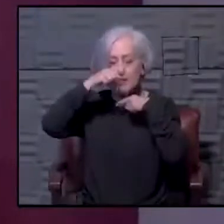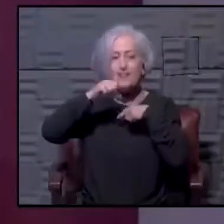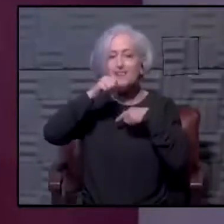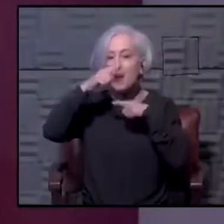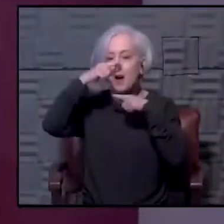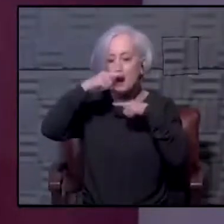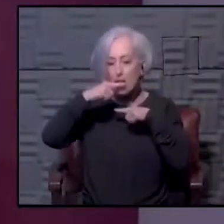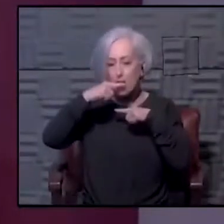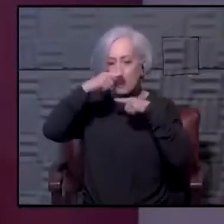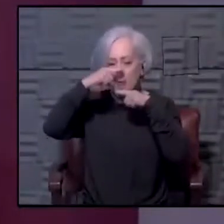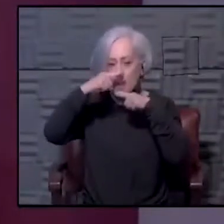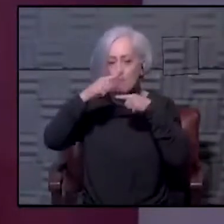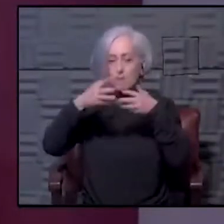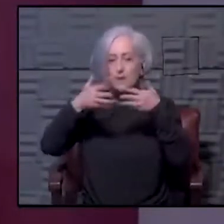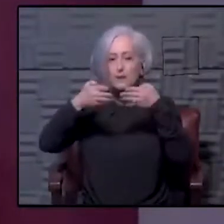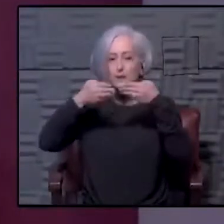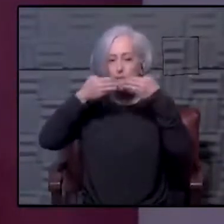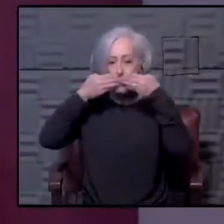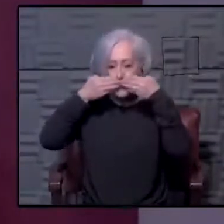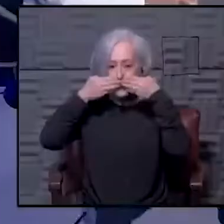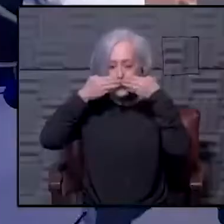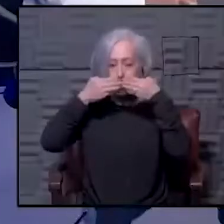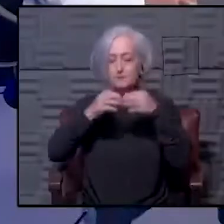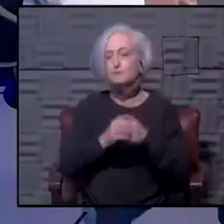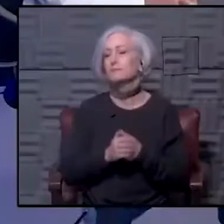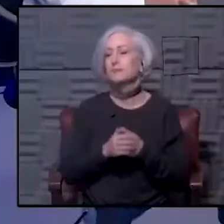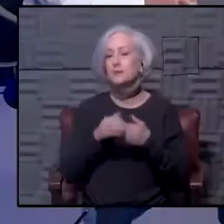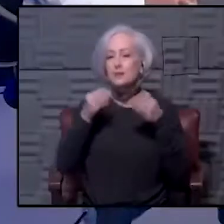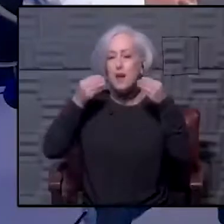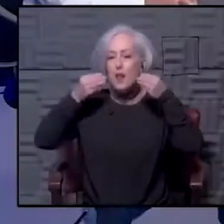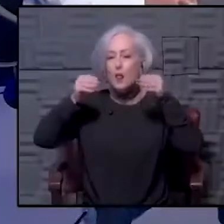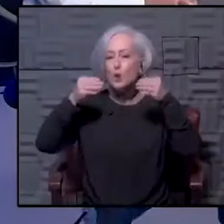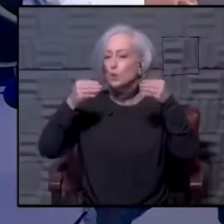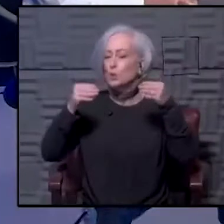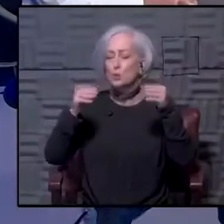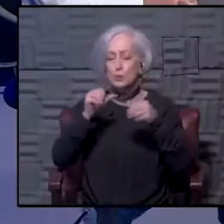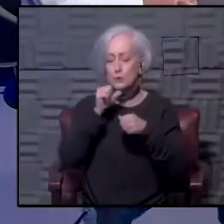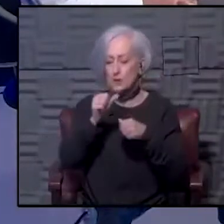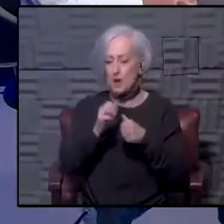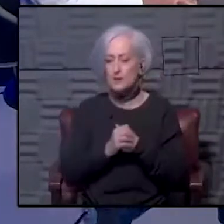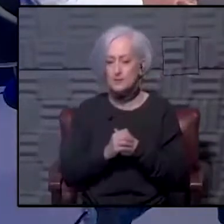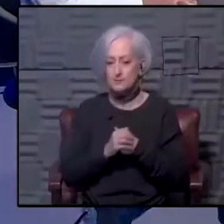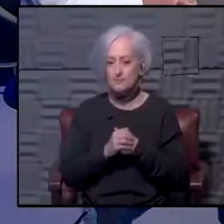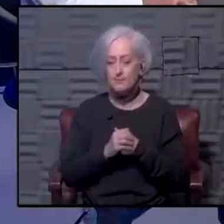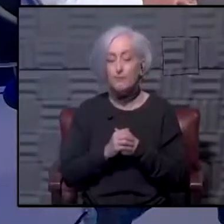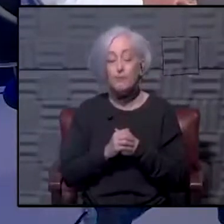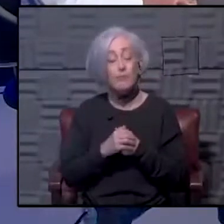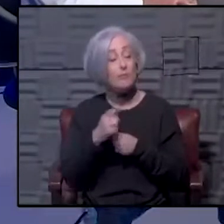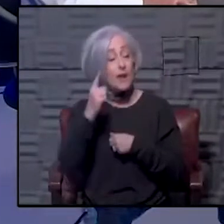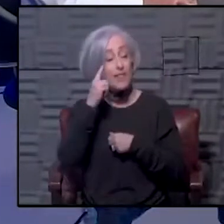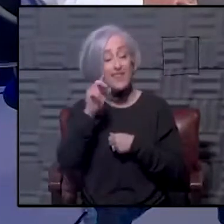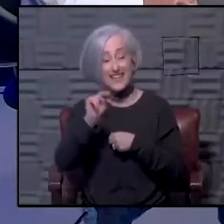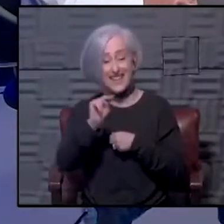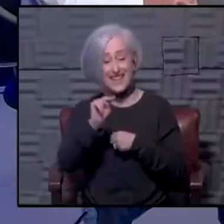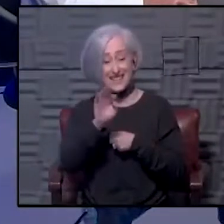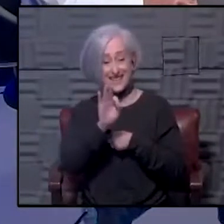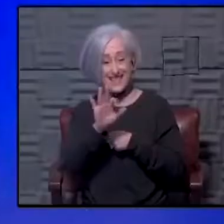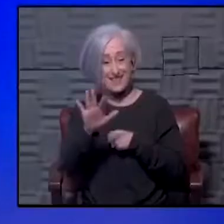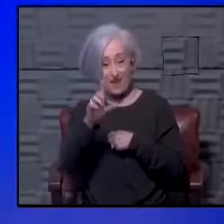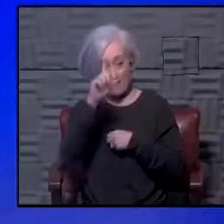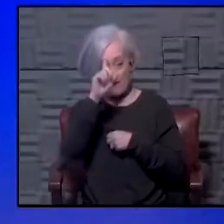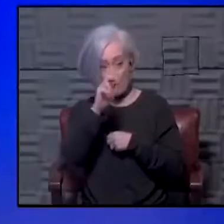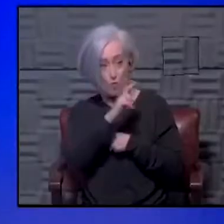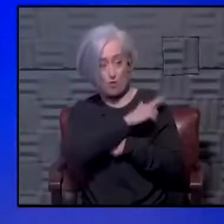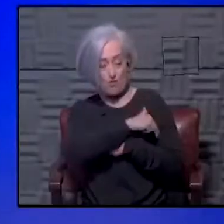providing that source control. Yeah, I mean, I think that with N95 masks in the healthcare setting, as Amanda